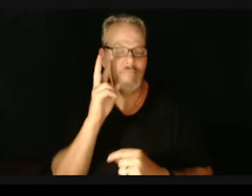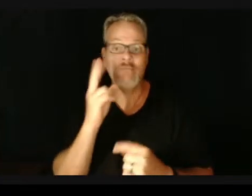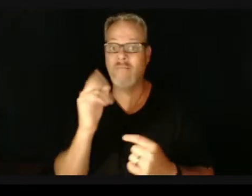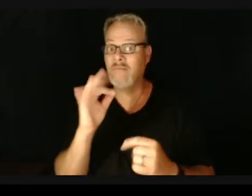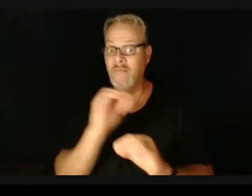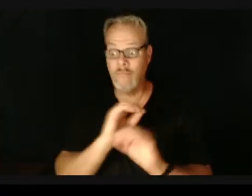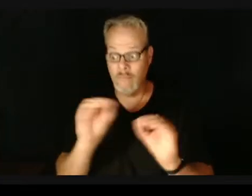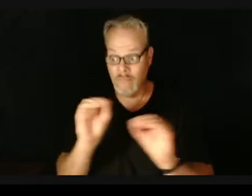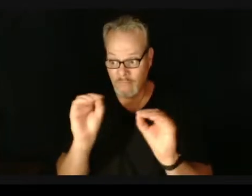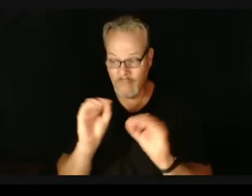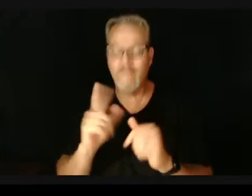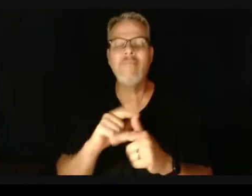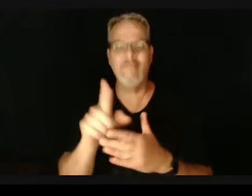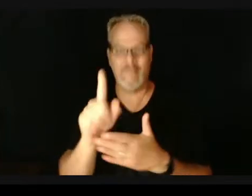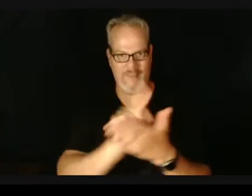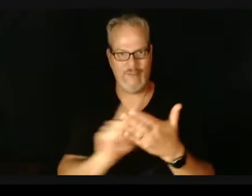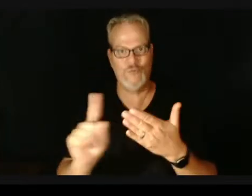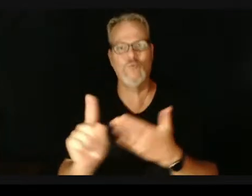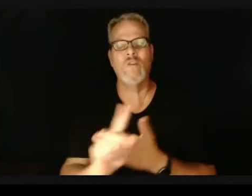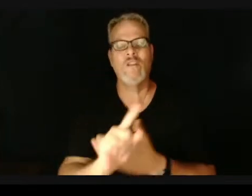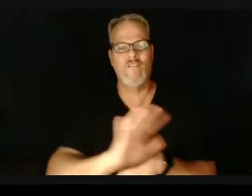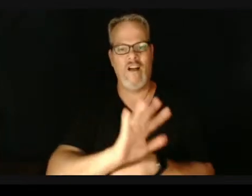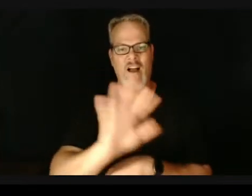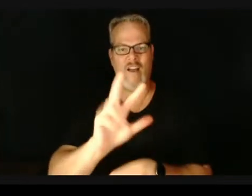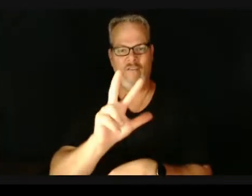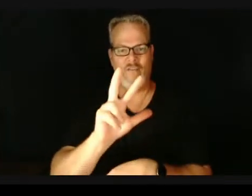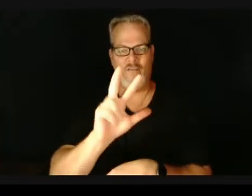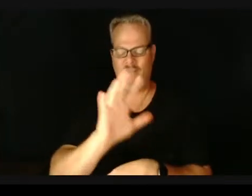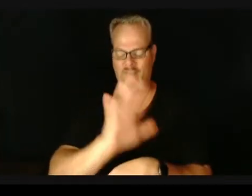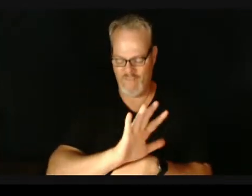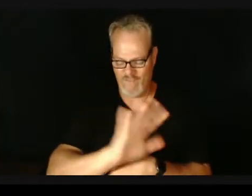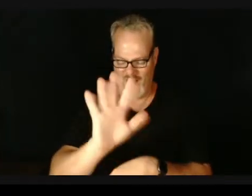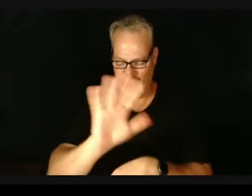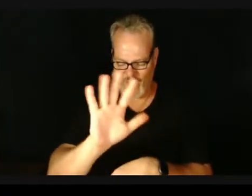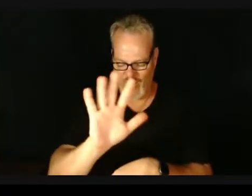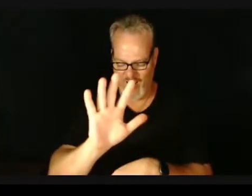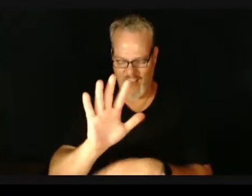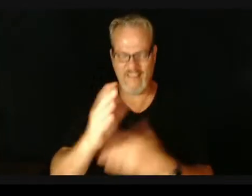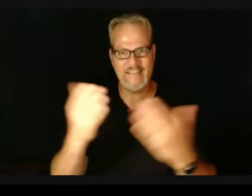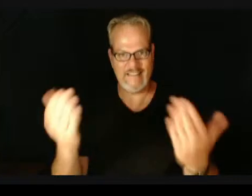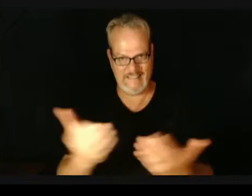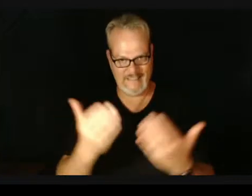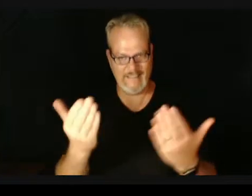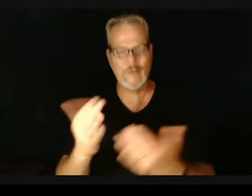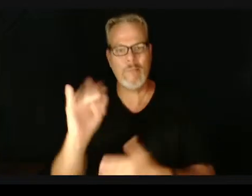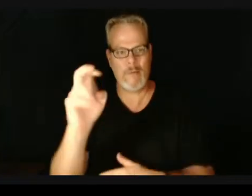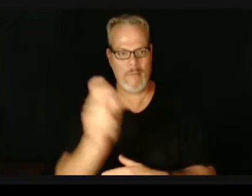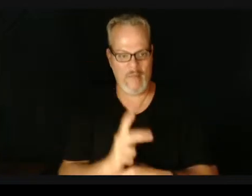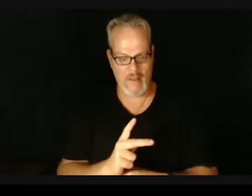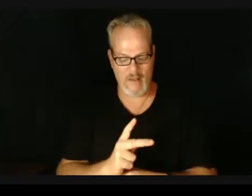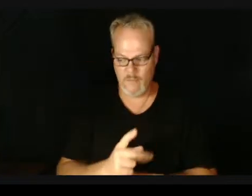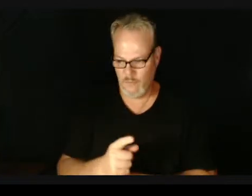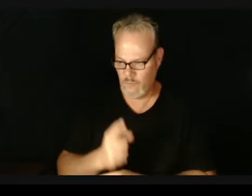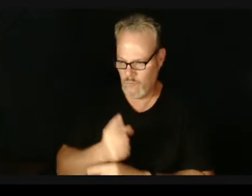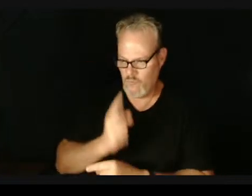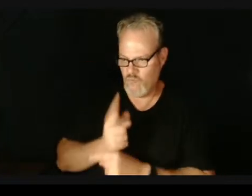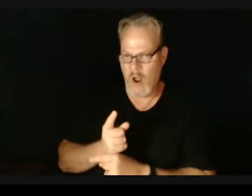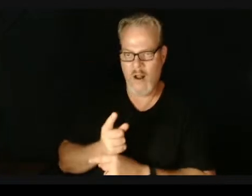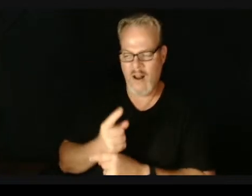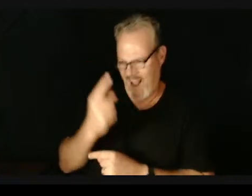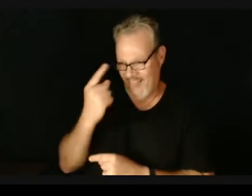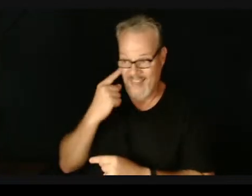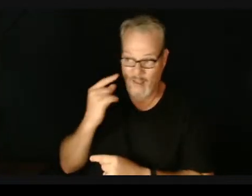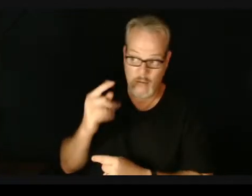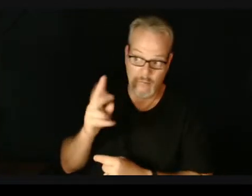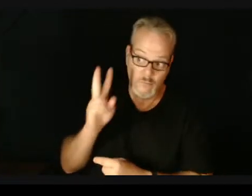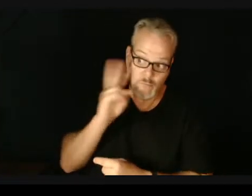Standard Time, we will be back. Yeah, the biggest question now is, will we get the episode before next Thursday or not? Or will it